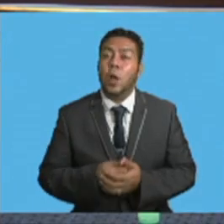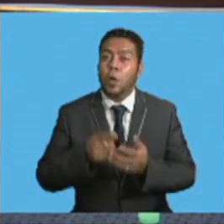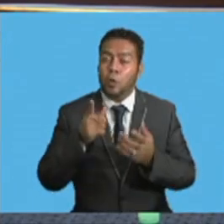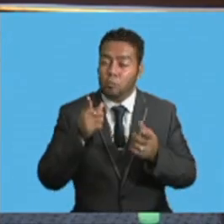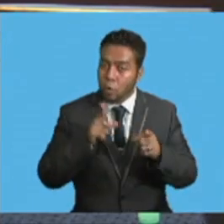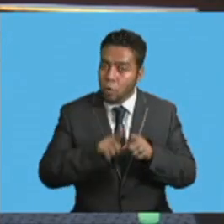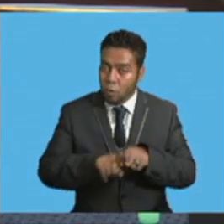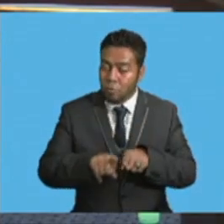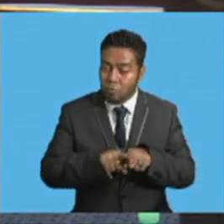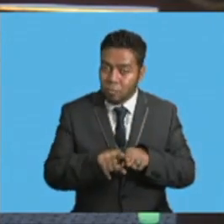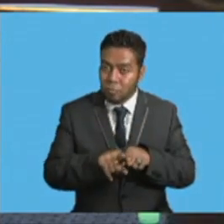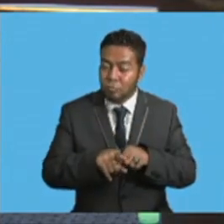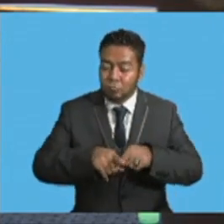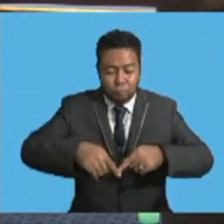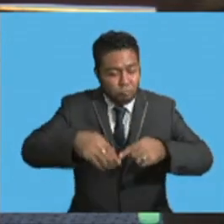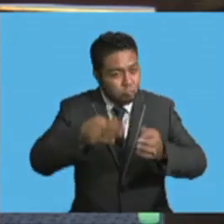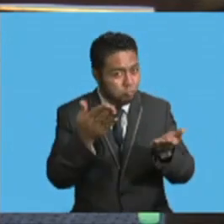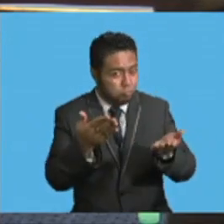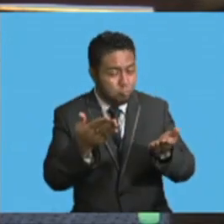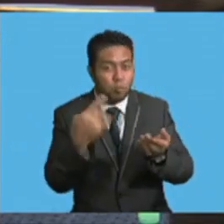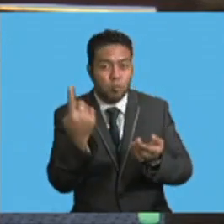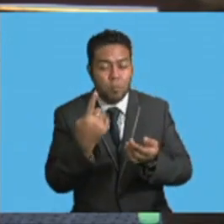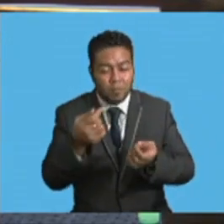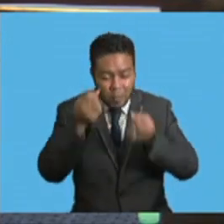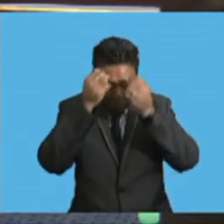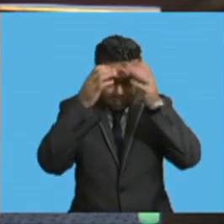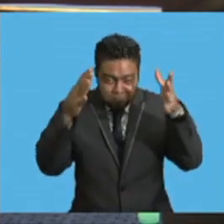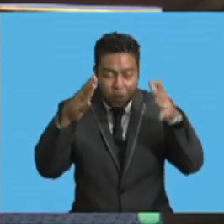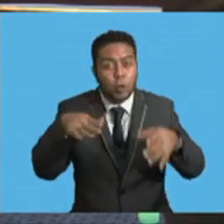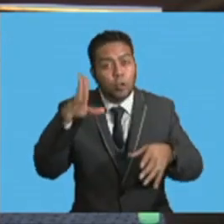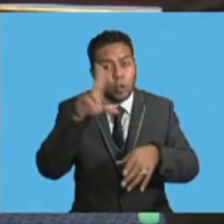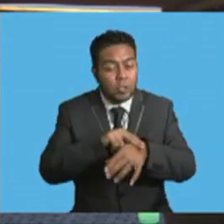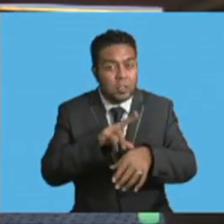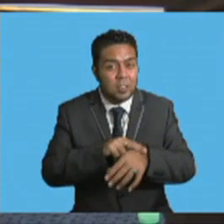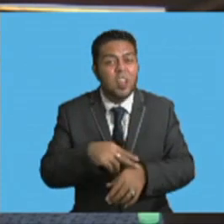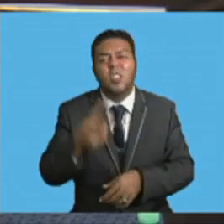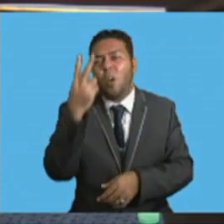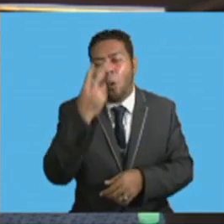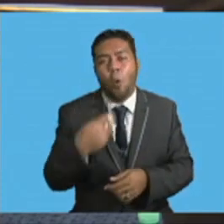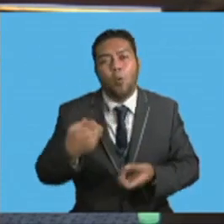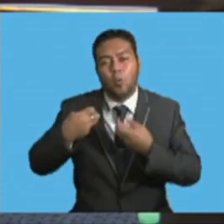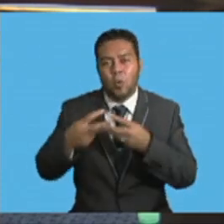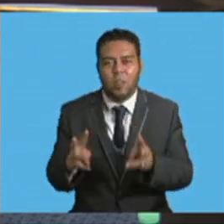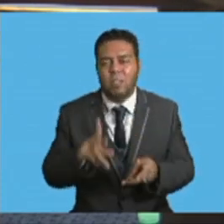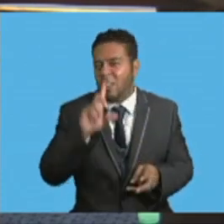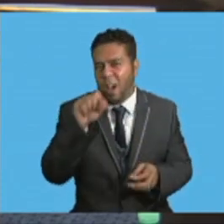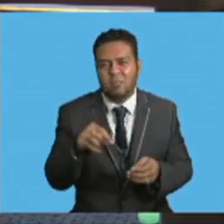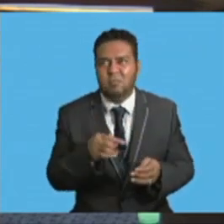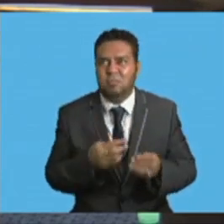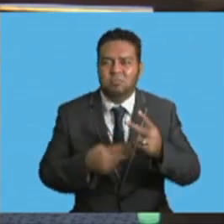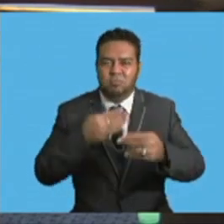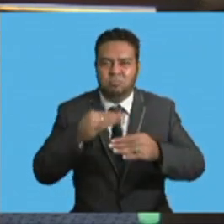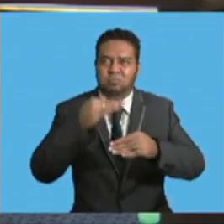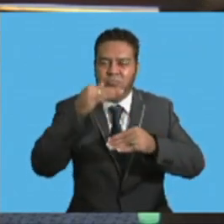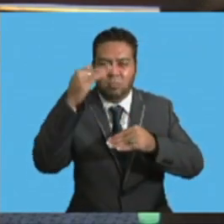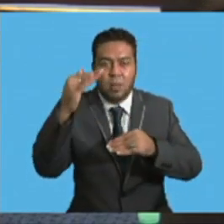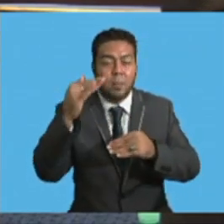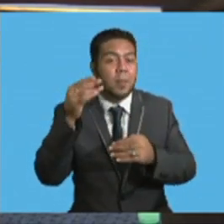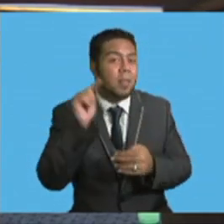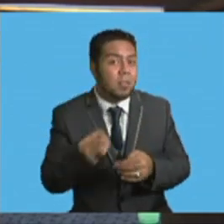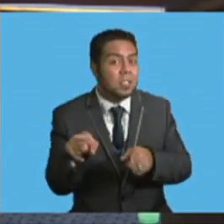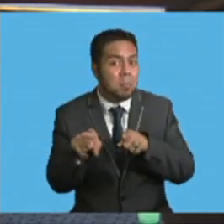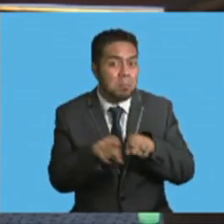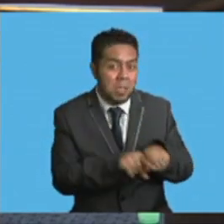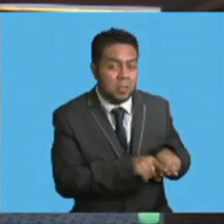learned doctors to compete for positions that in the old system would be out of their reach. This also meant